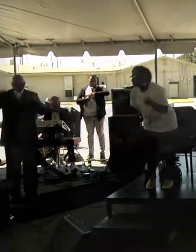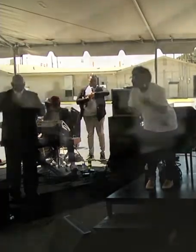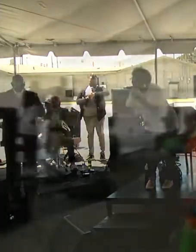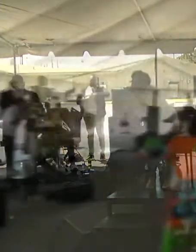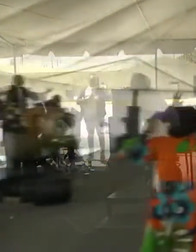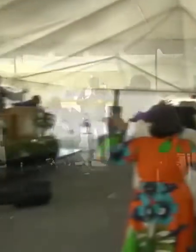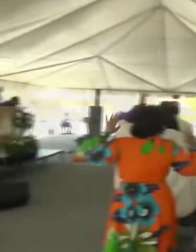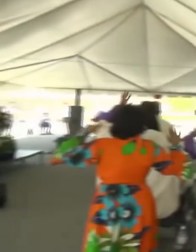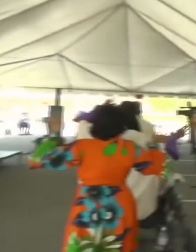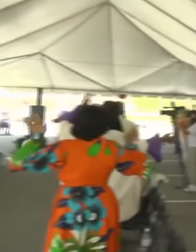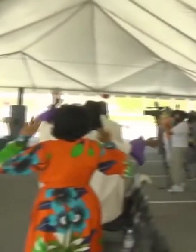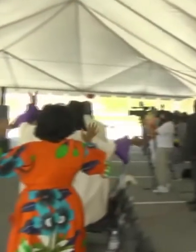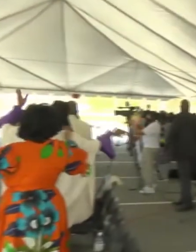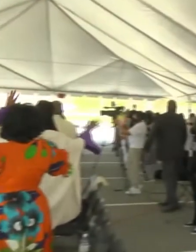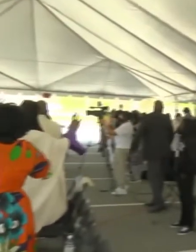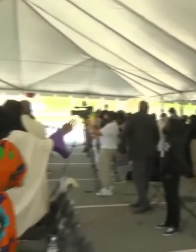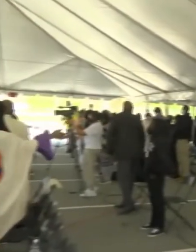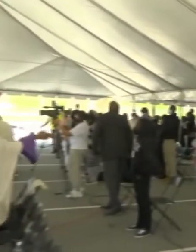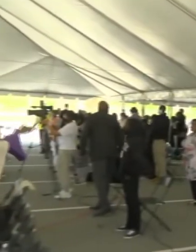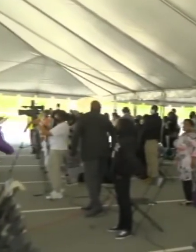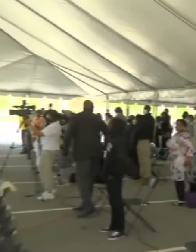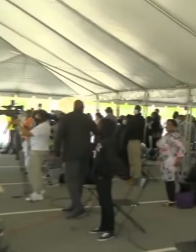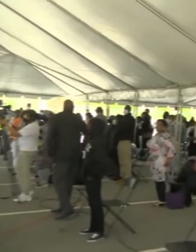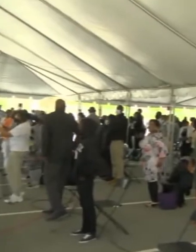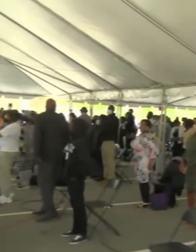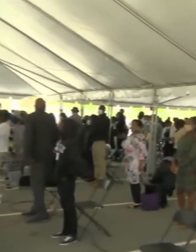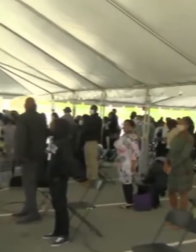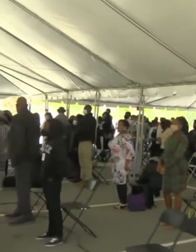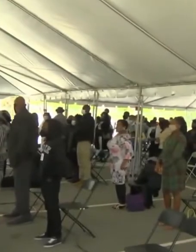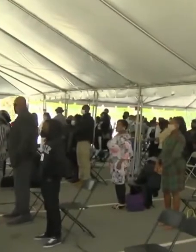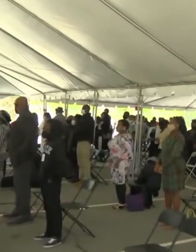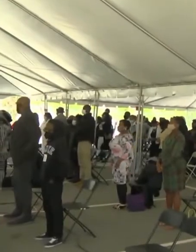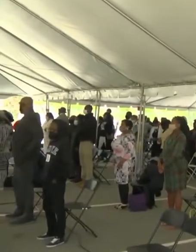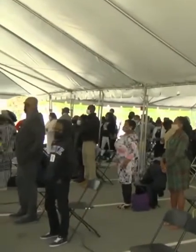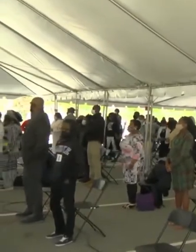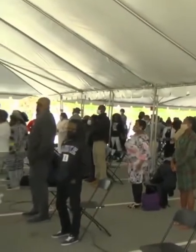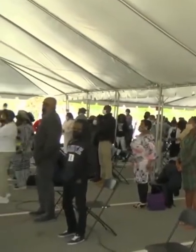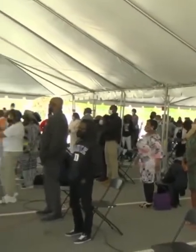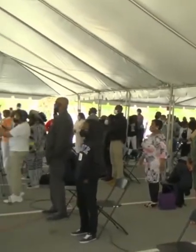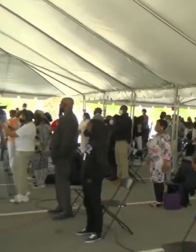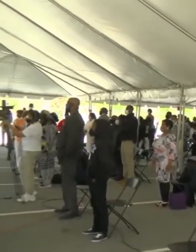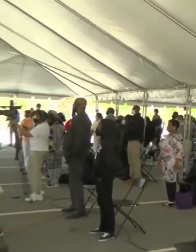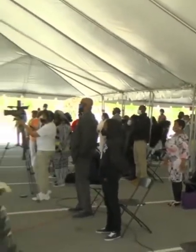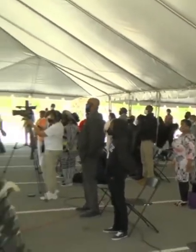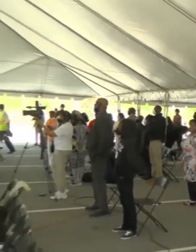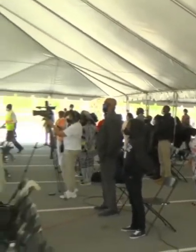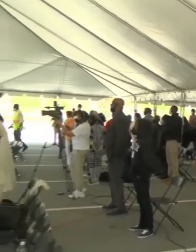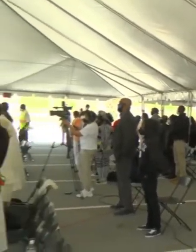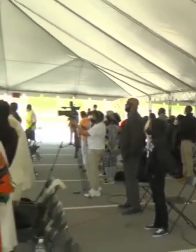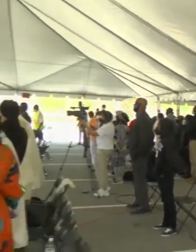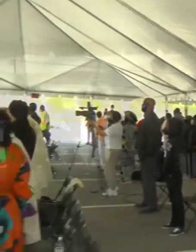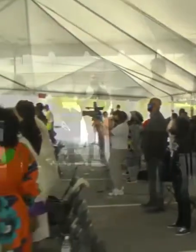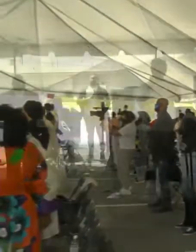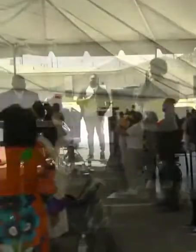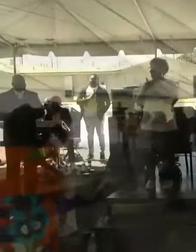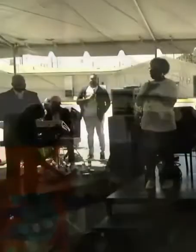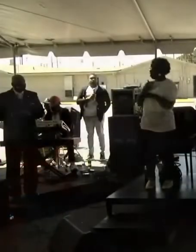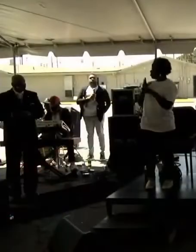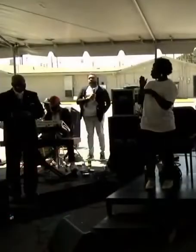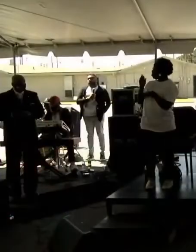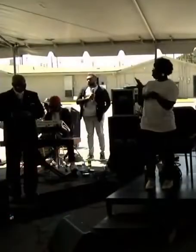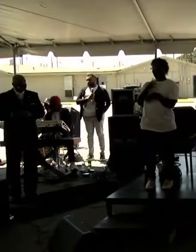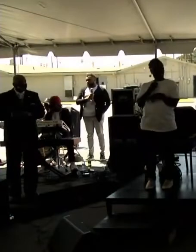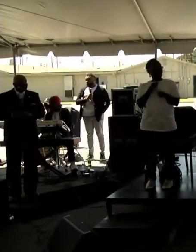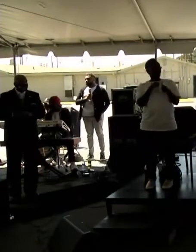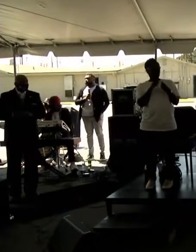And we're not going to congregate here. We ain't going to spread no germs or nothing else. We're just going to walk away and go on to our car and walk